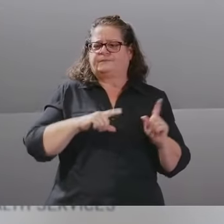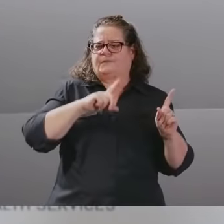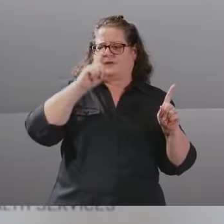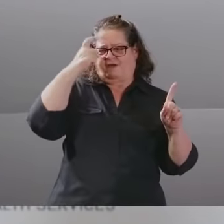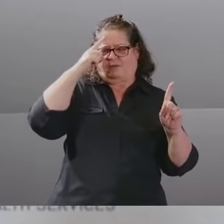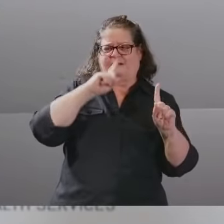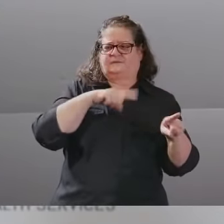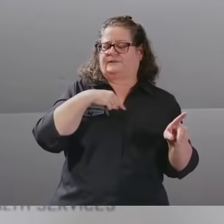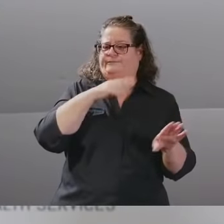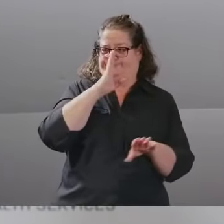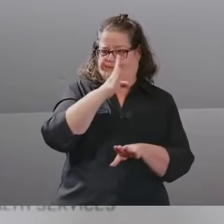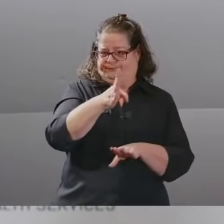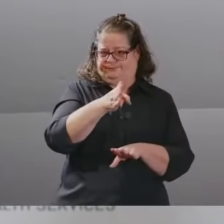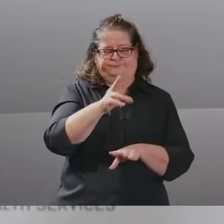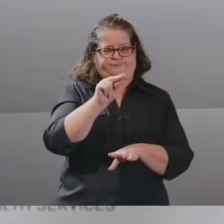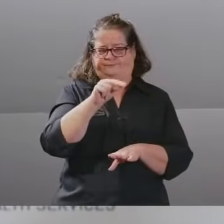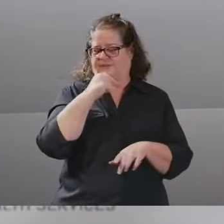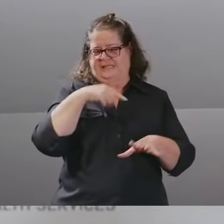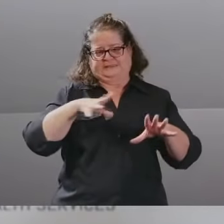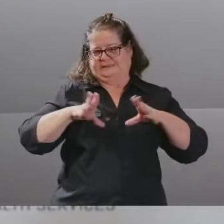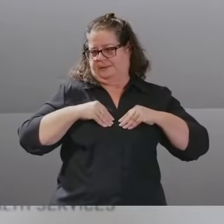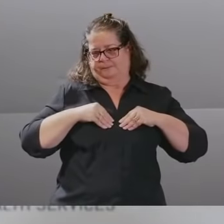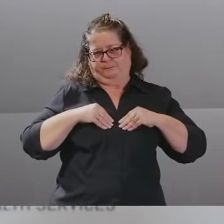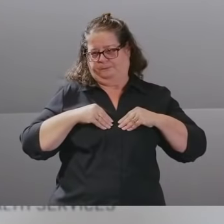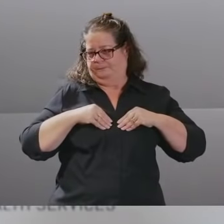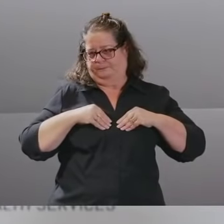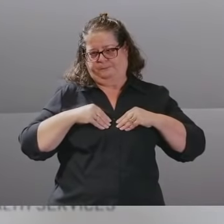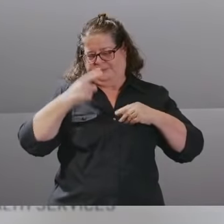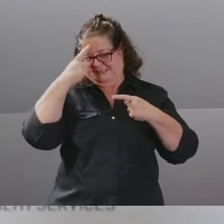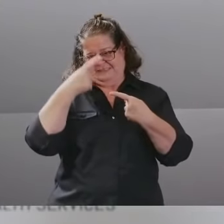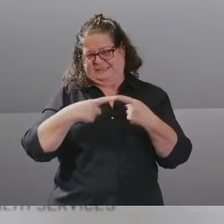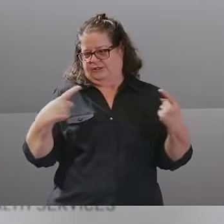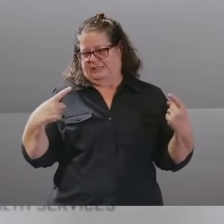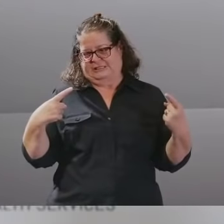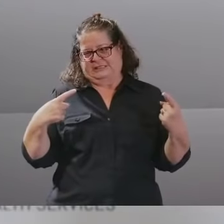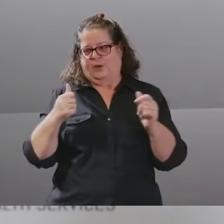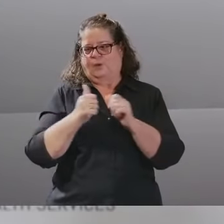Completely unacceptable, and I denounce any threats of